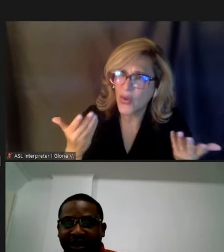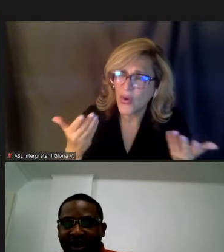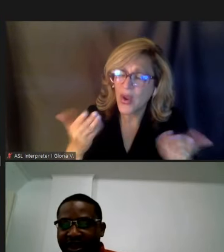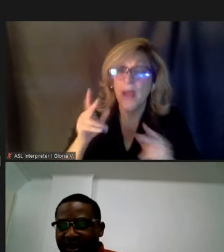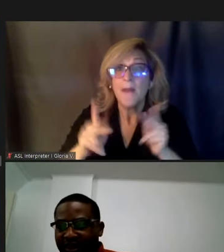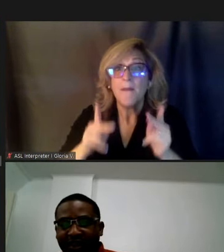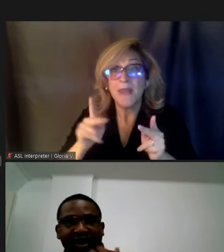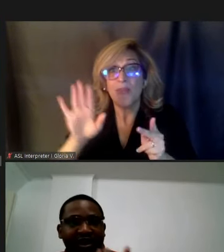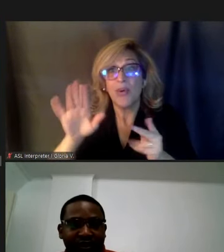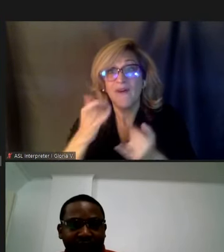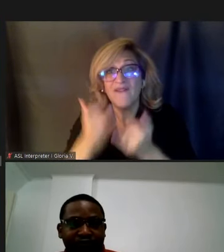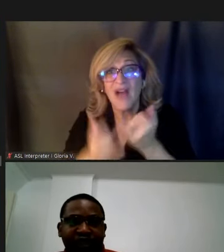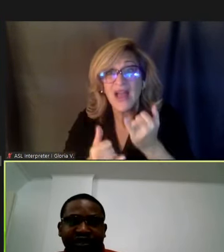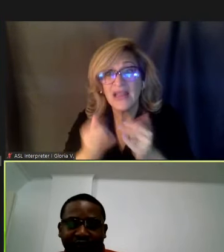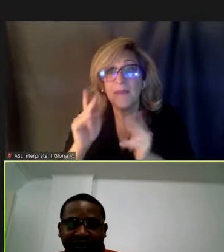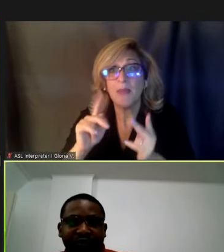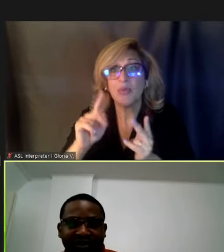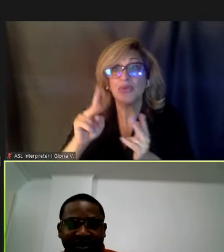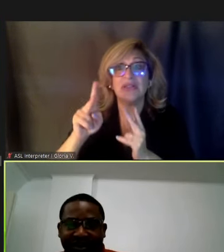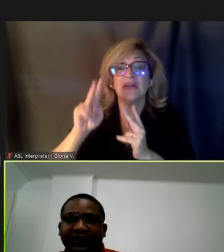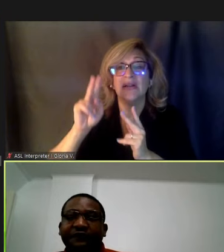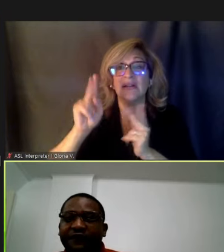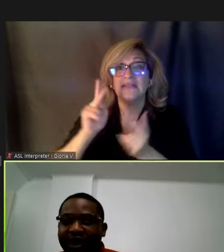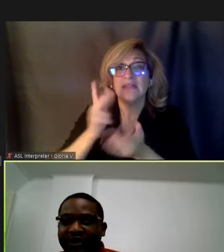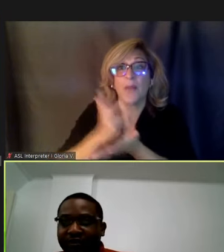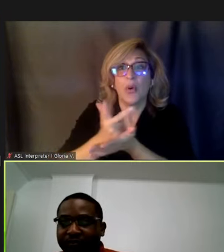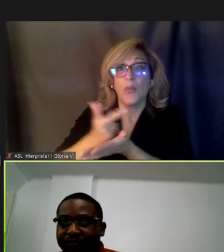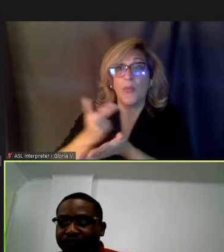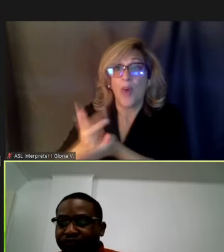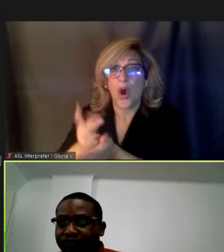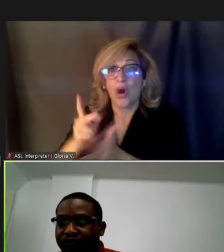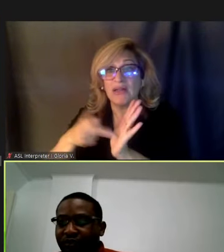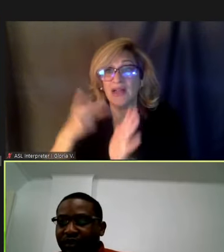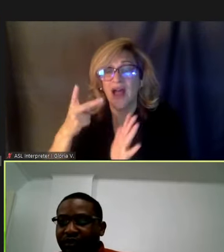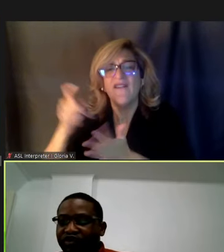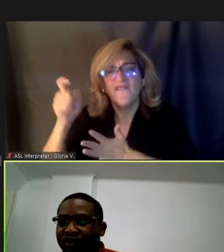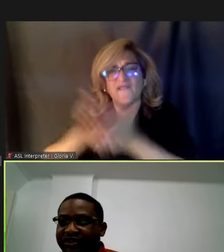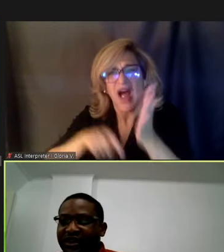park in express bus lanes, find them.